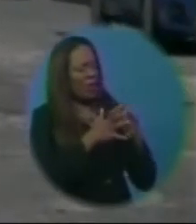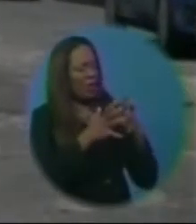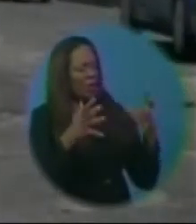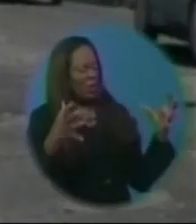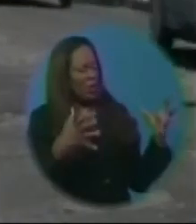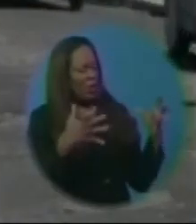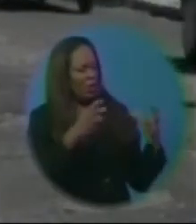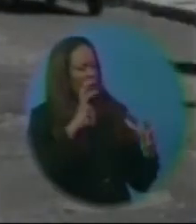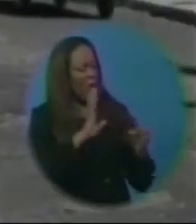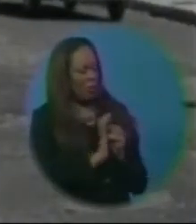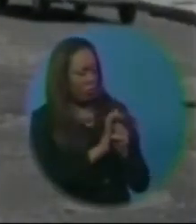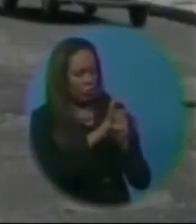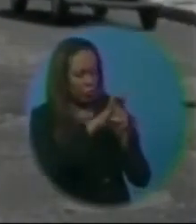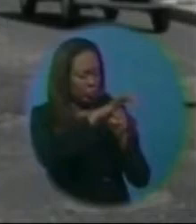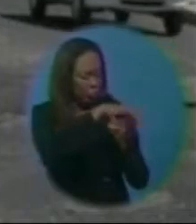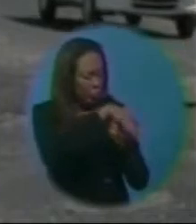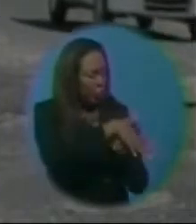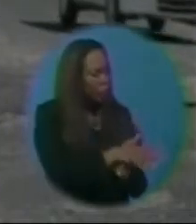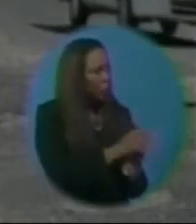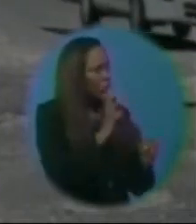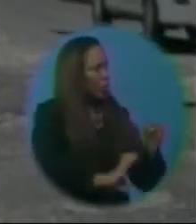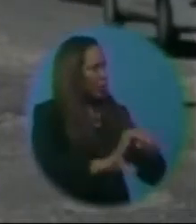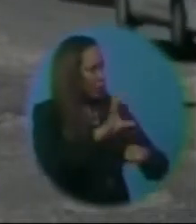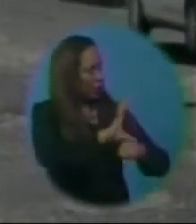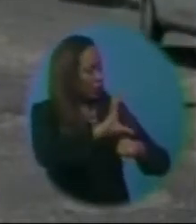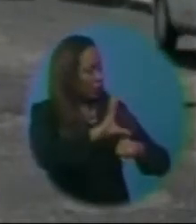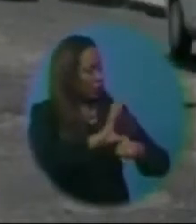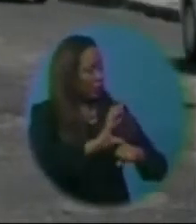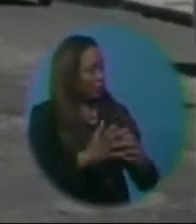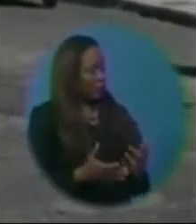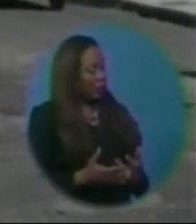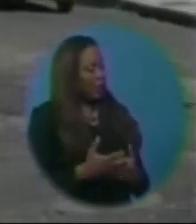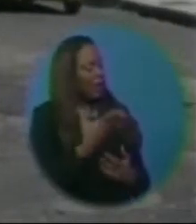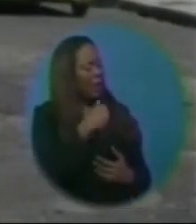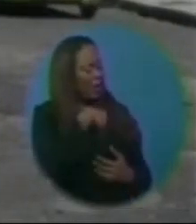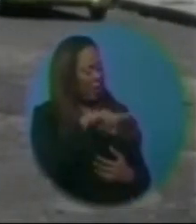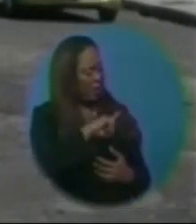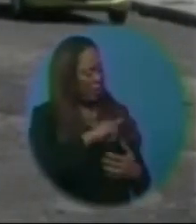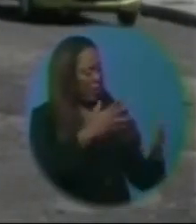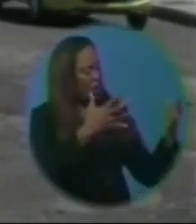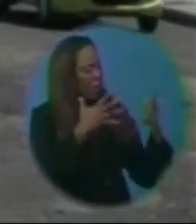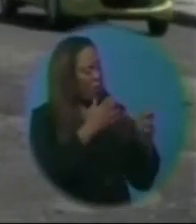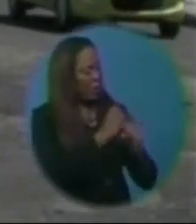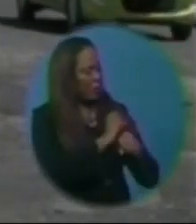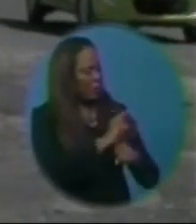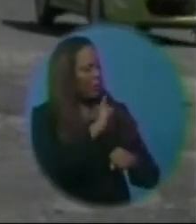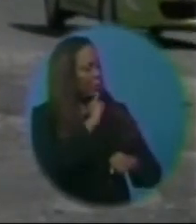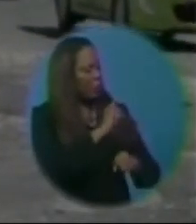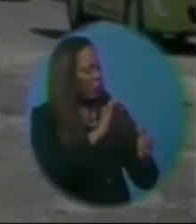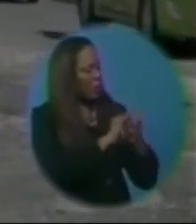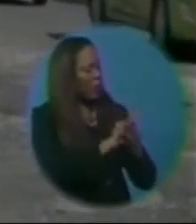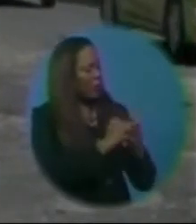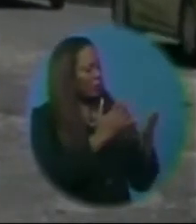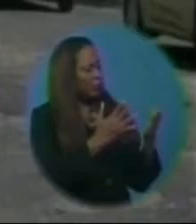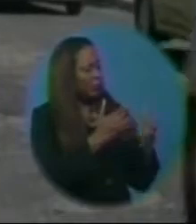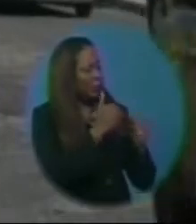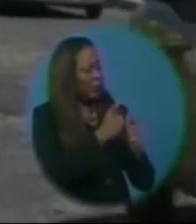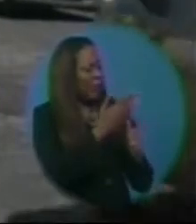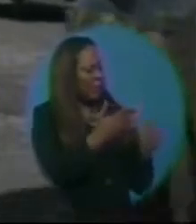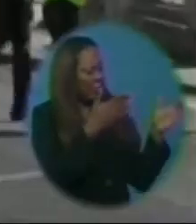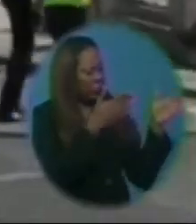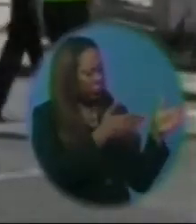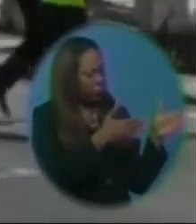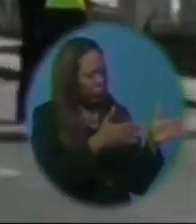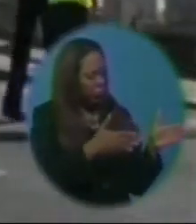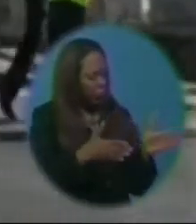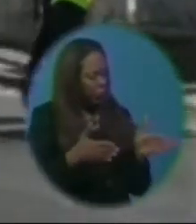the South Coast. And one of those would have included the 10-inch pump, which we were using as a substitute or as a backup for the screw lifts. The other one would